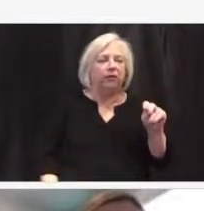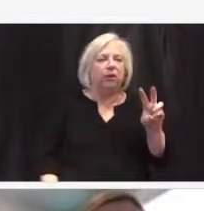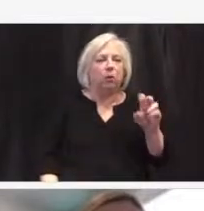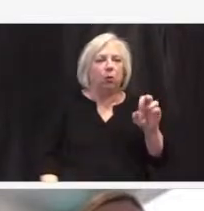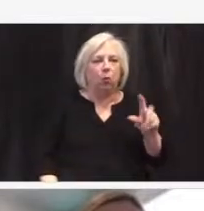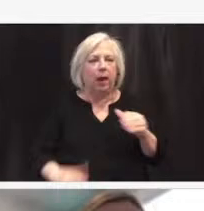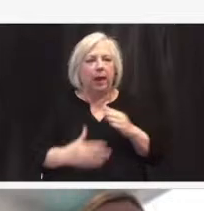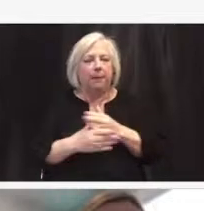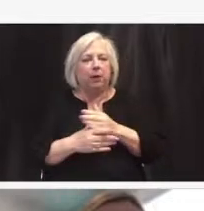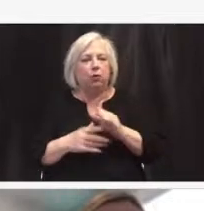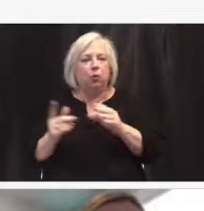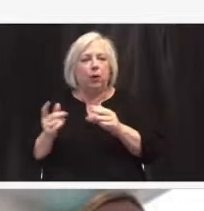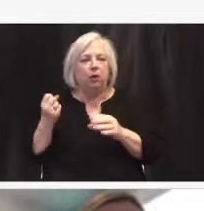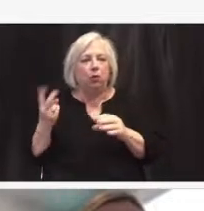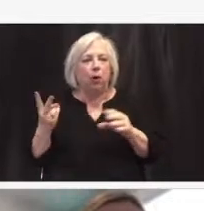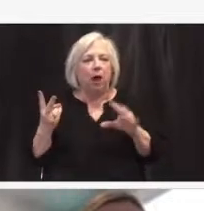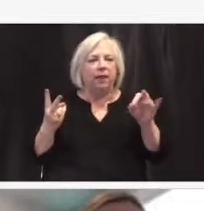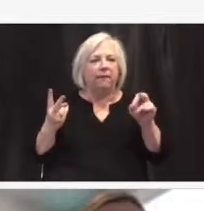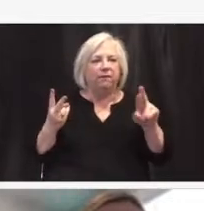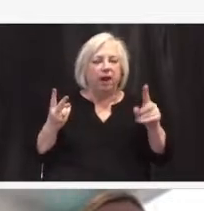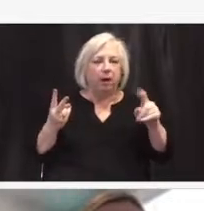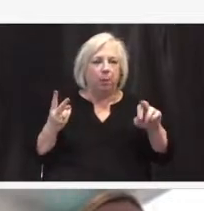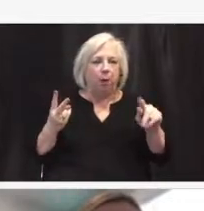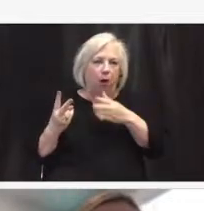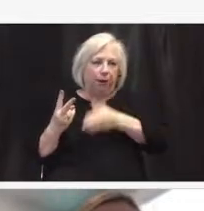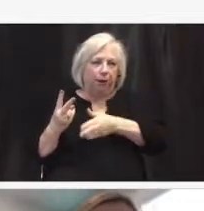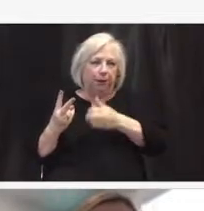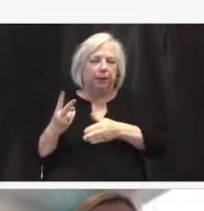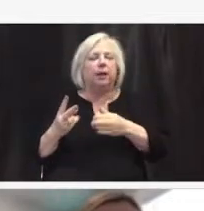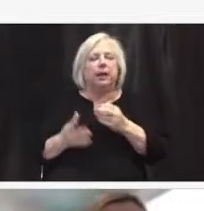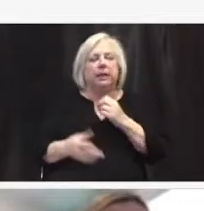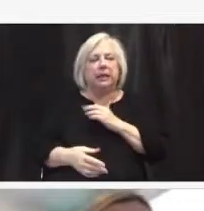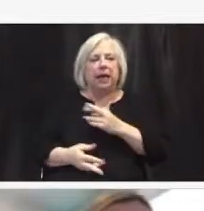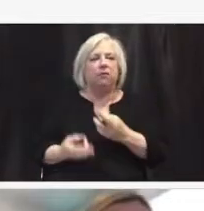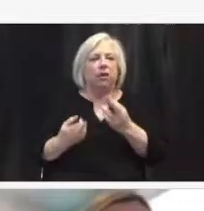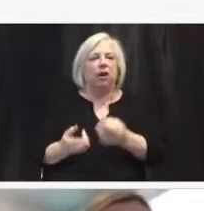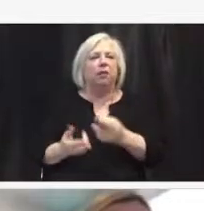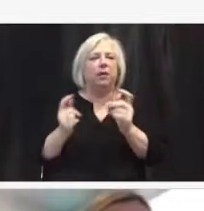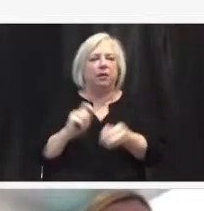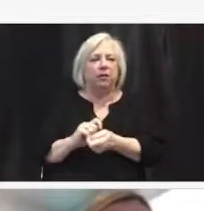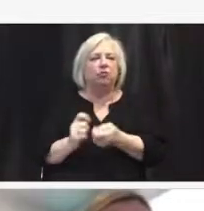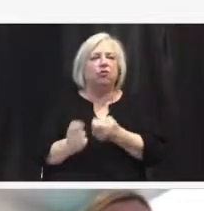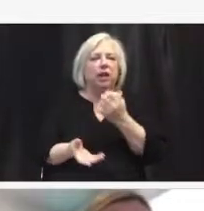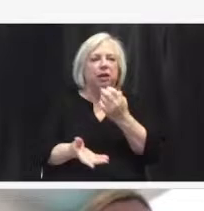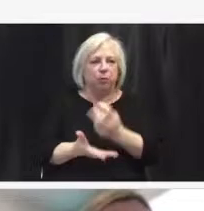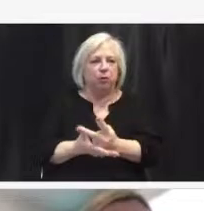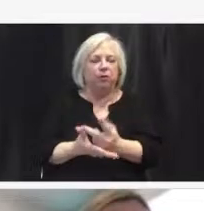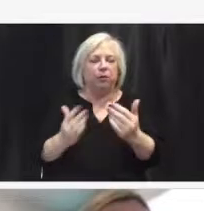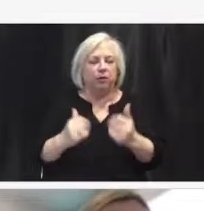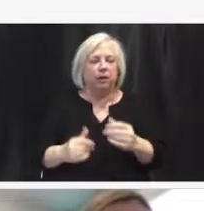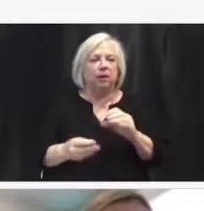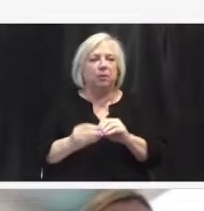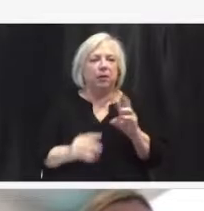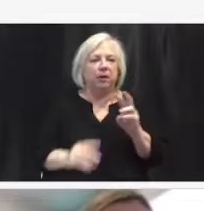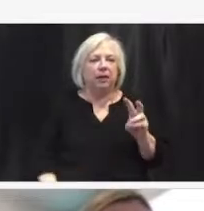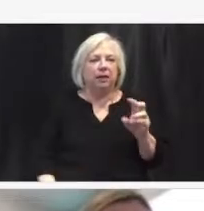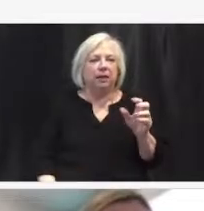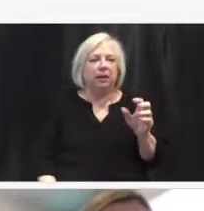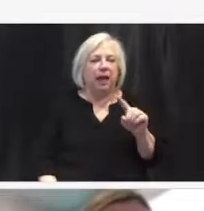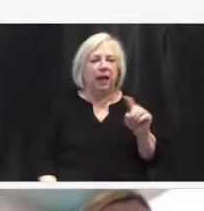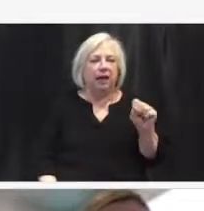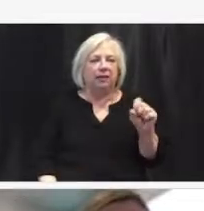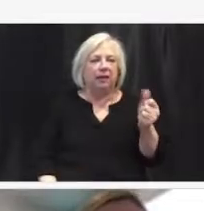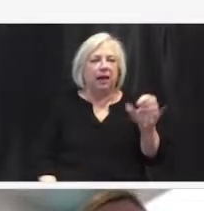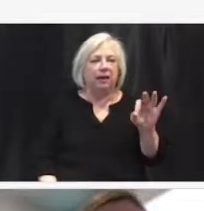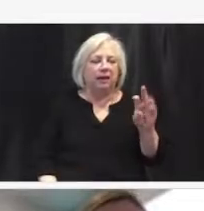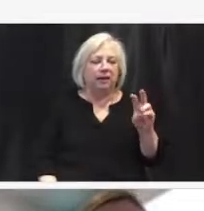12th Street. Staff recommends approval of the street name change. Item 6, S1961,